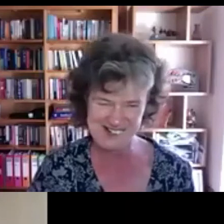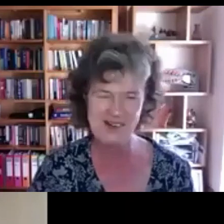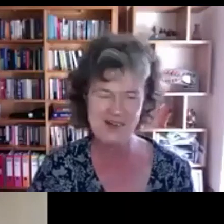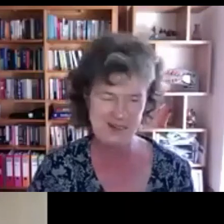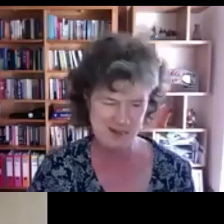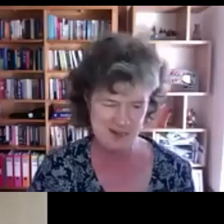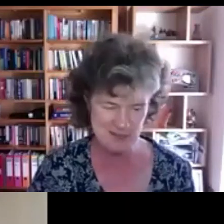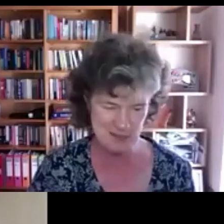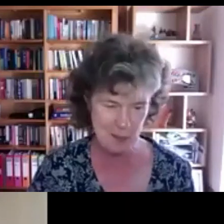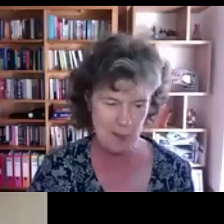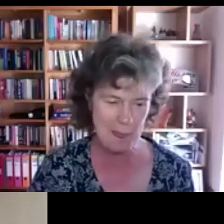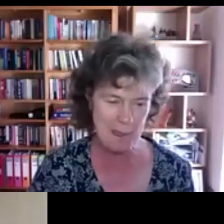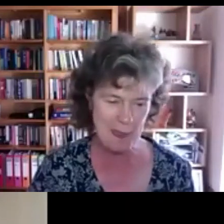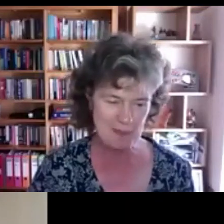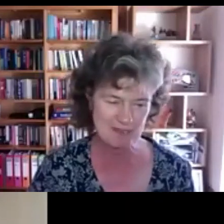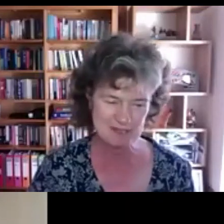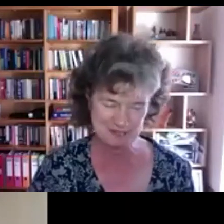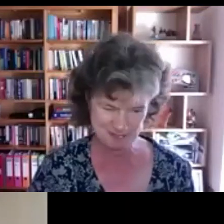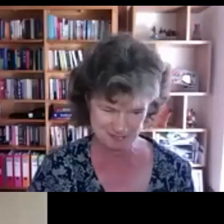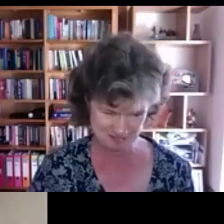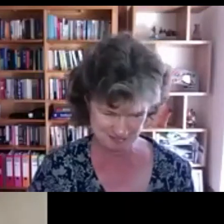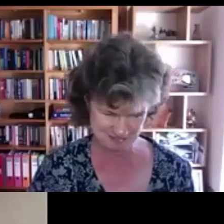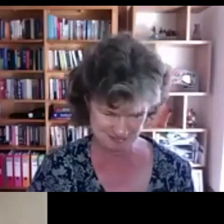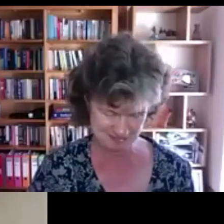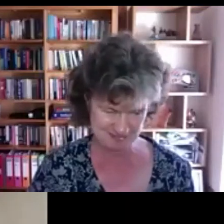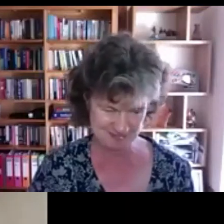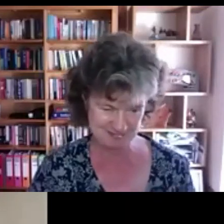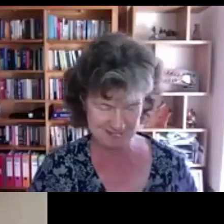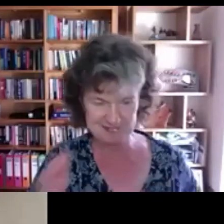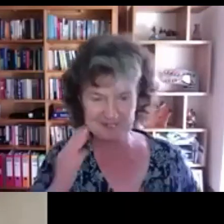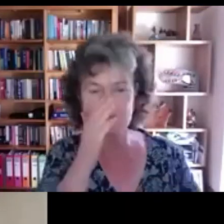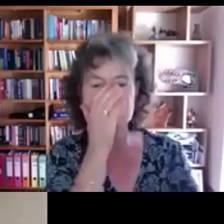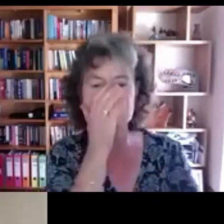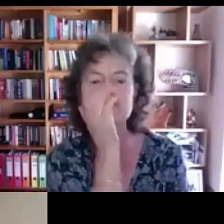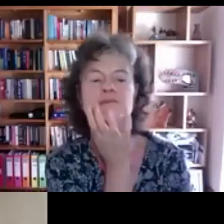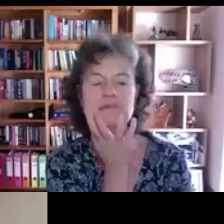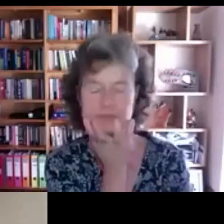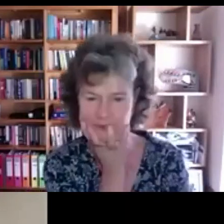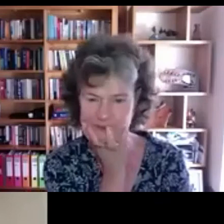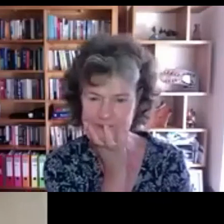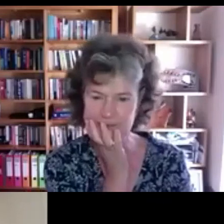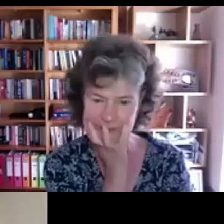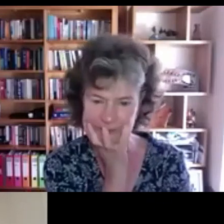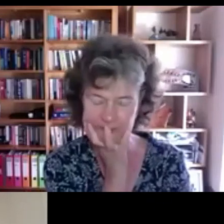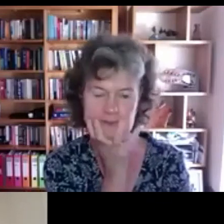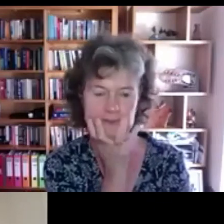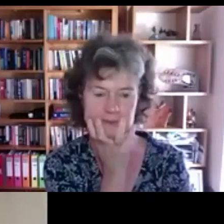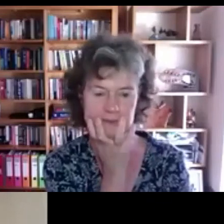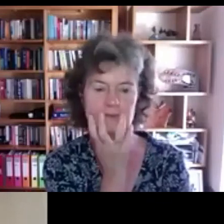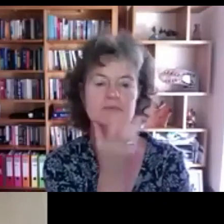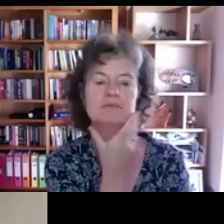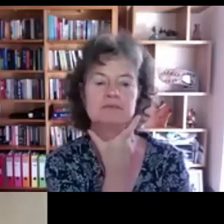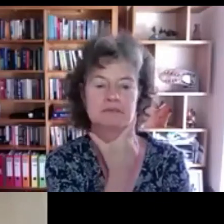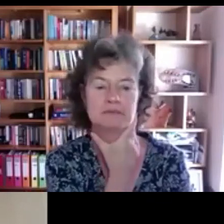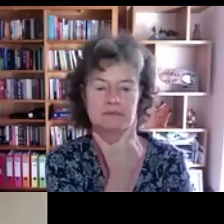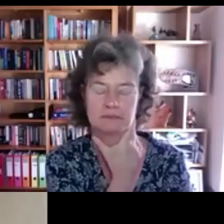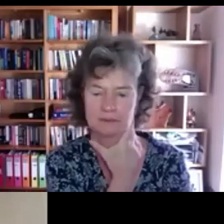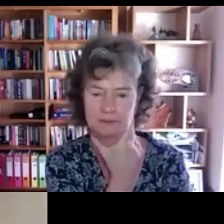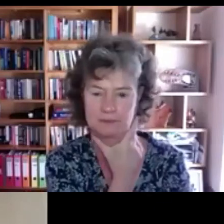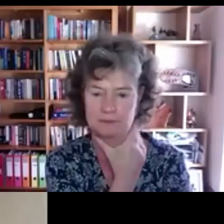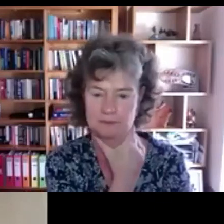Good to hear from you, Derek, by the way. I was on mute. Disability criteria for boards. It's something we've been